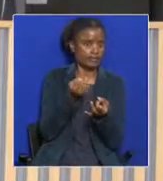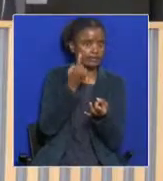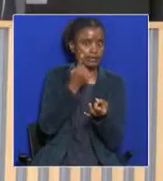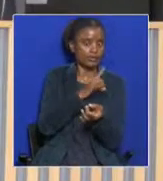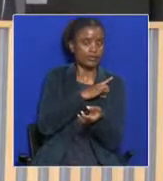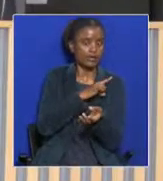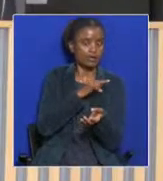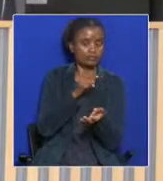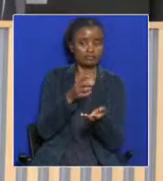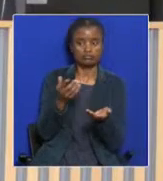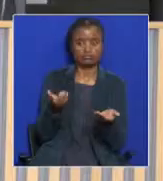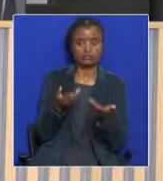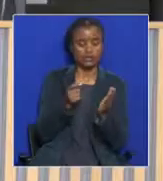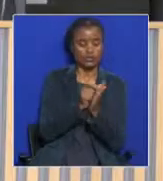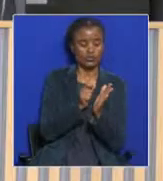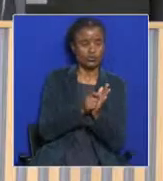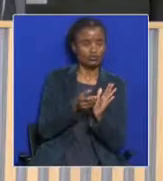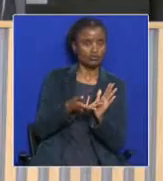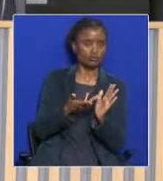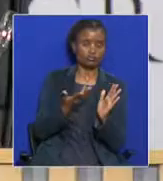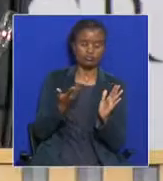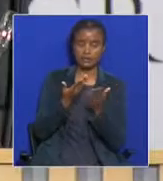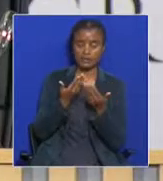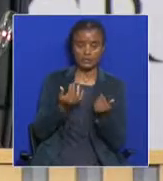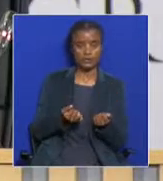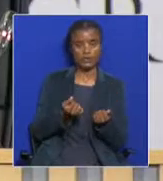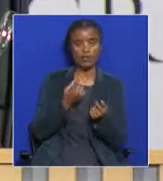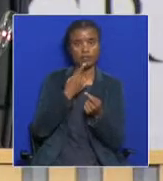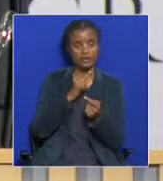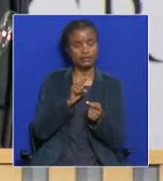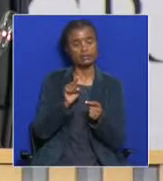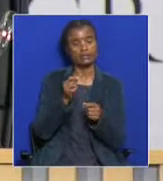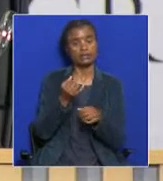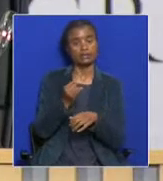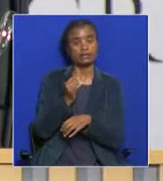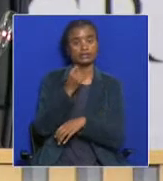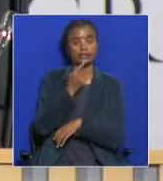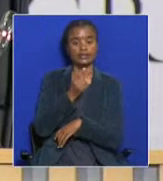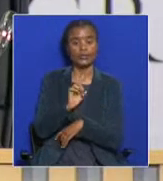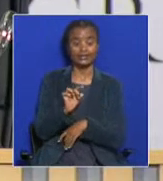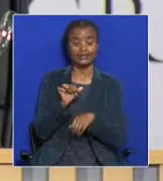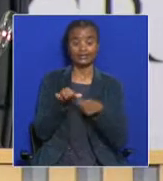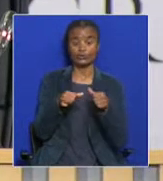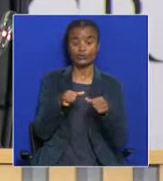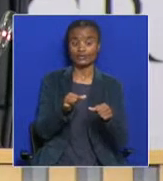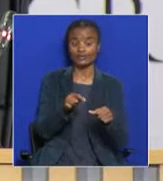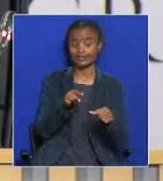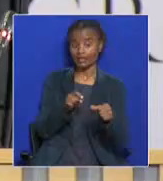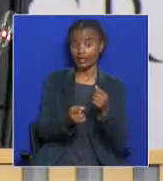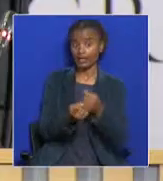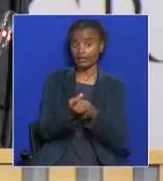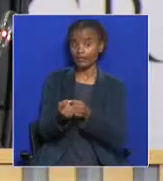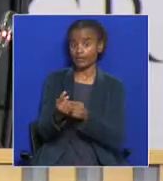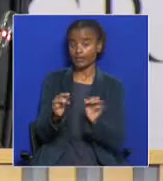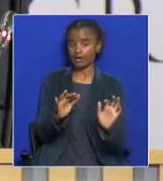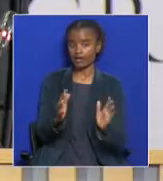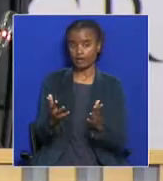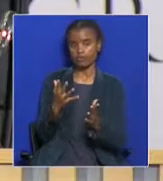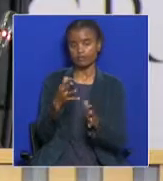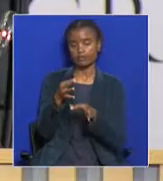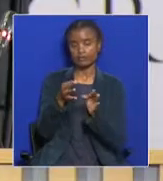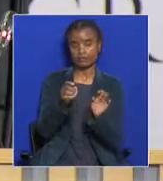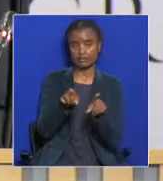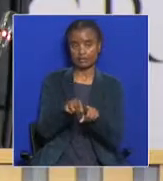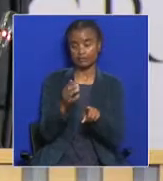but I will still maintain the sequence of events as I did earlier. So I'm unsure, Commissioner, as to why